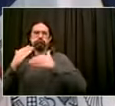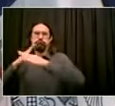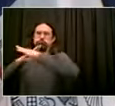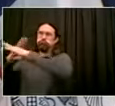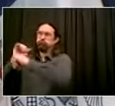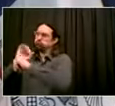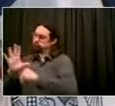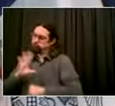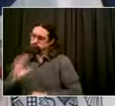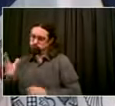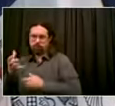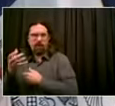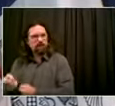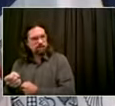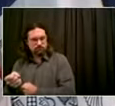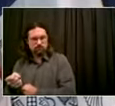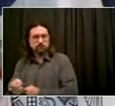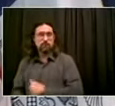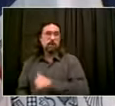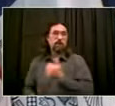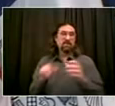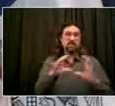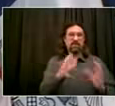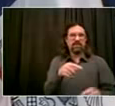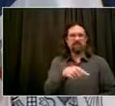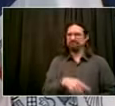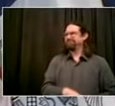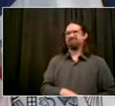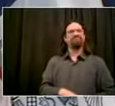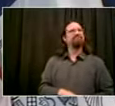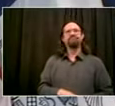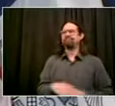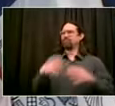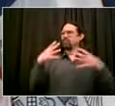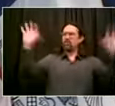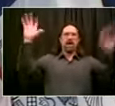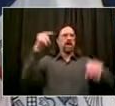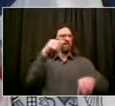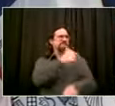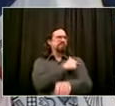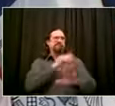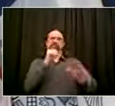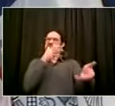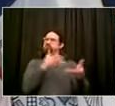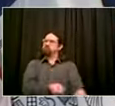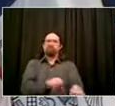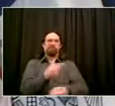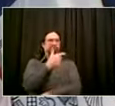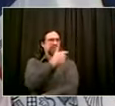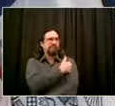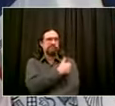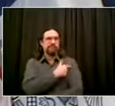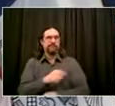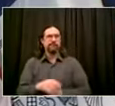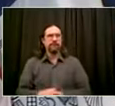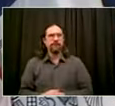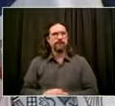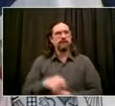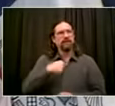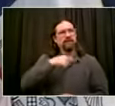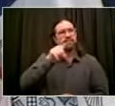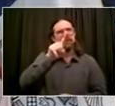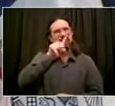to breathe in Lower Manhattan. How can government rebuild this trust that has suffered, quite frankly, through this crisis? Bob, I've known